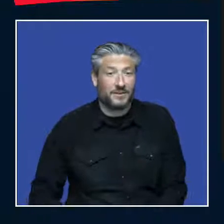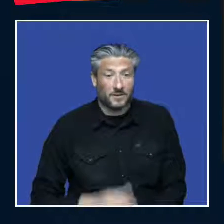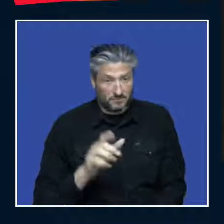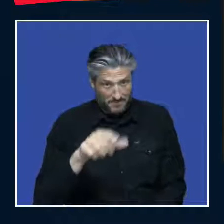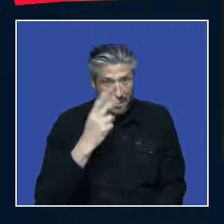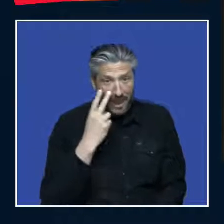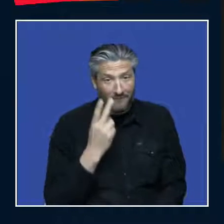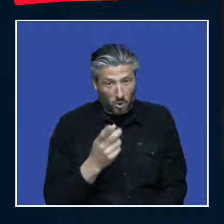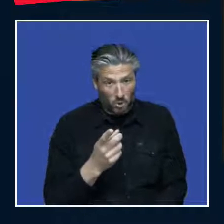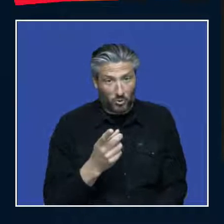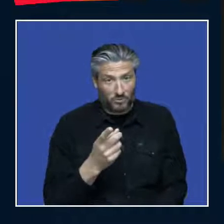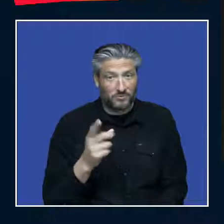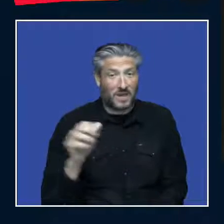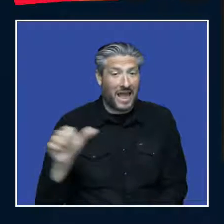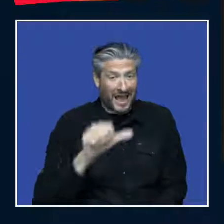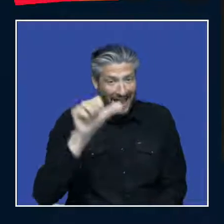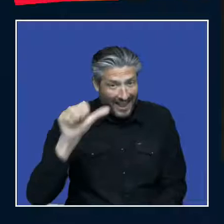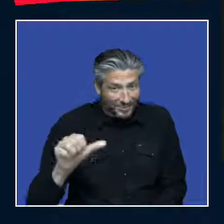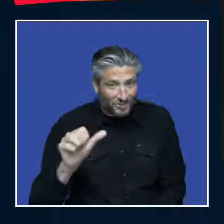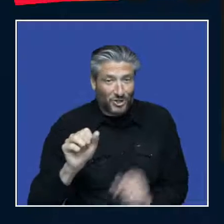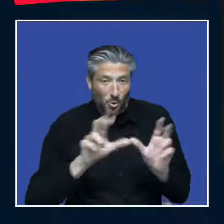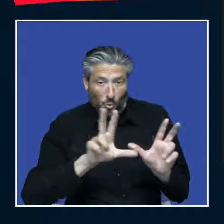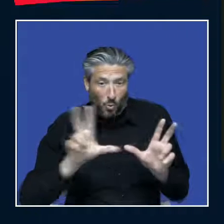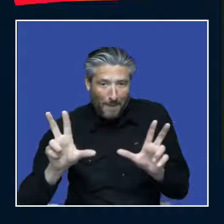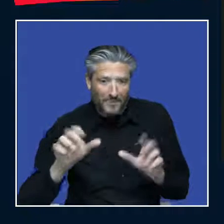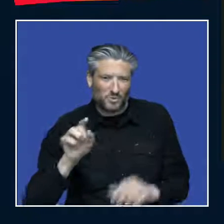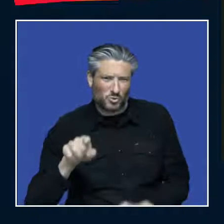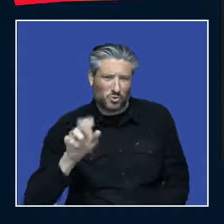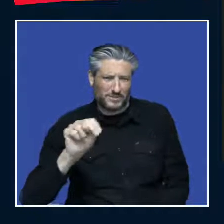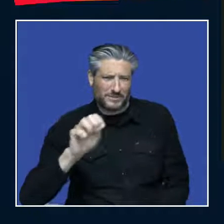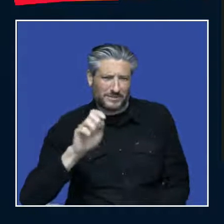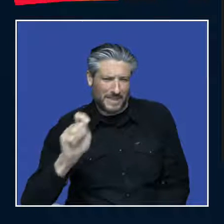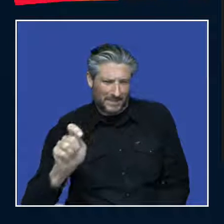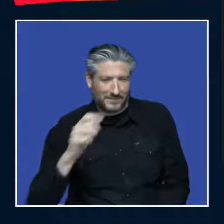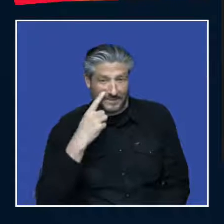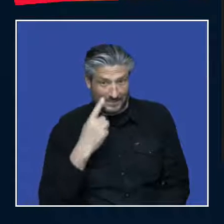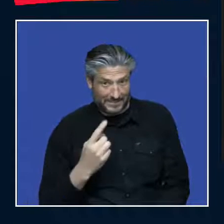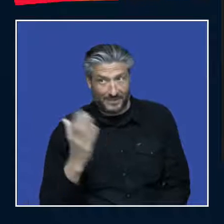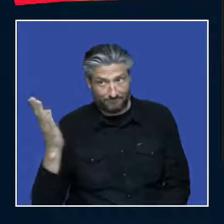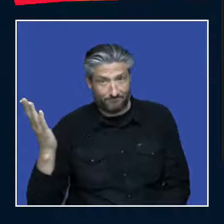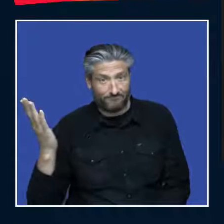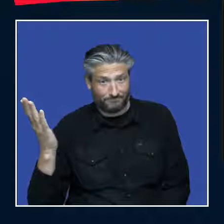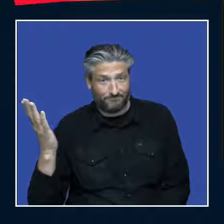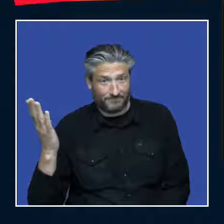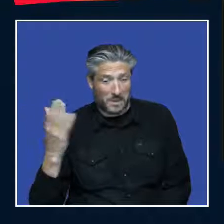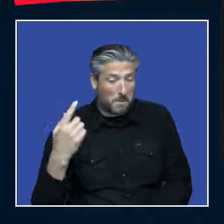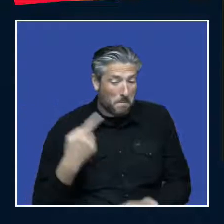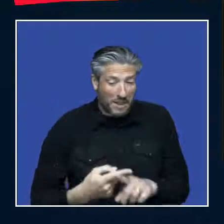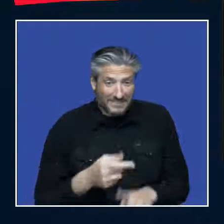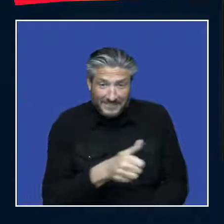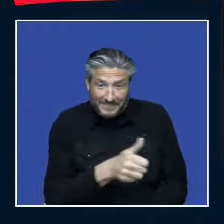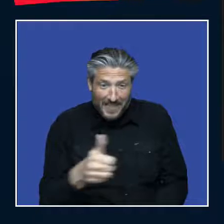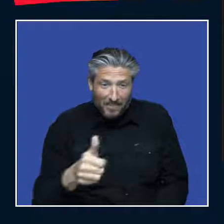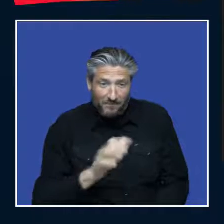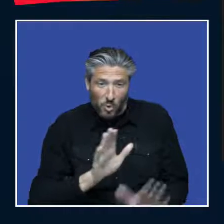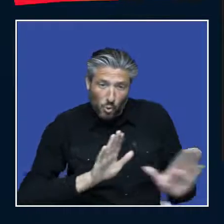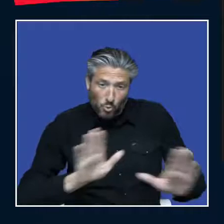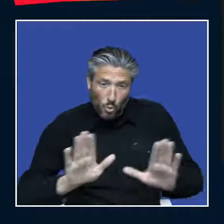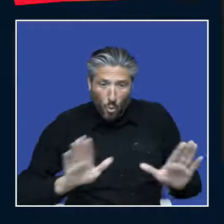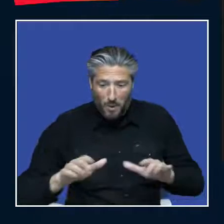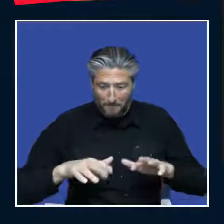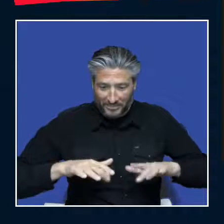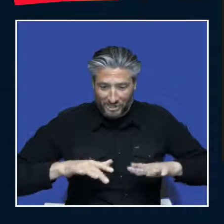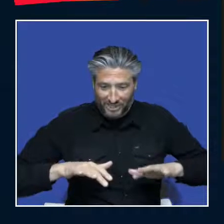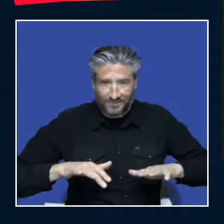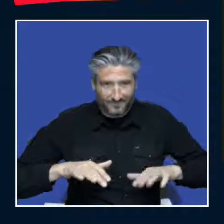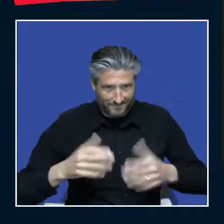umbraco-data.azurewebsites.net. It's also available on your machine as it is in the internet. If I want to have the CI/CD in place very